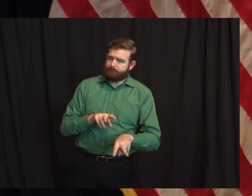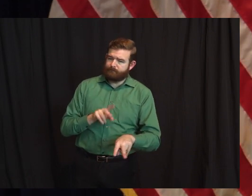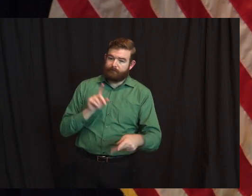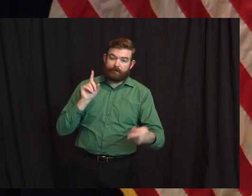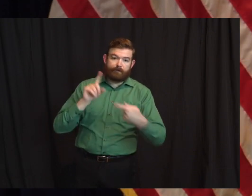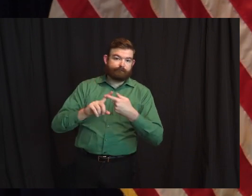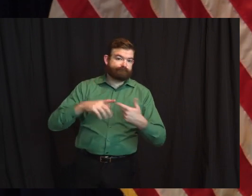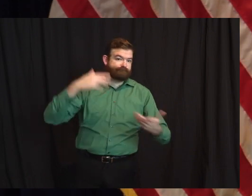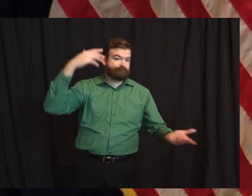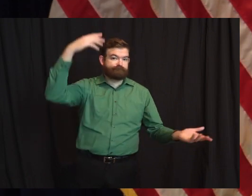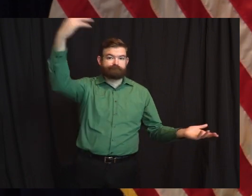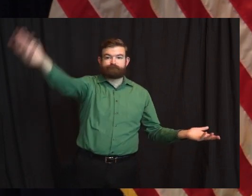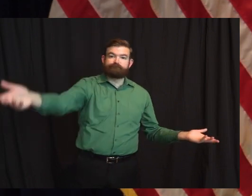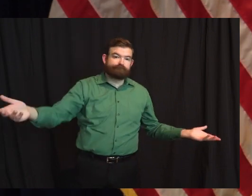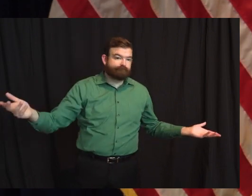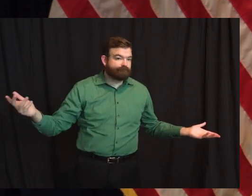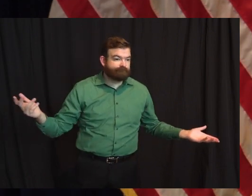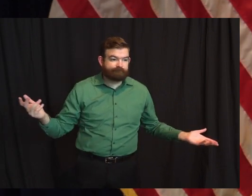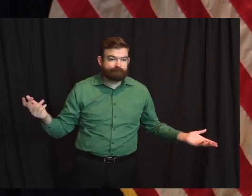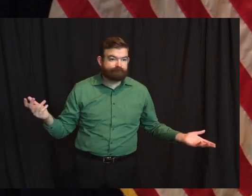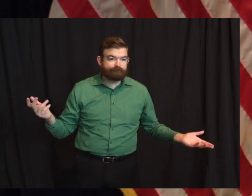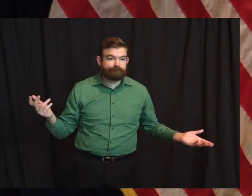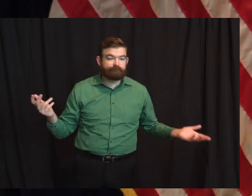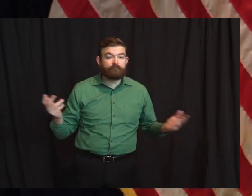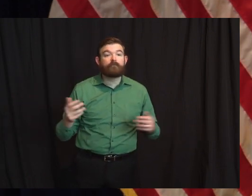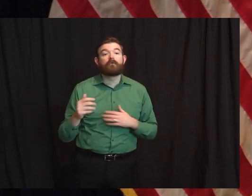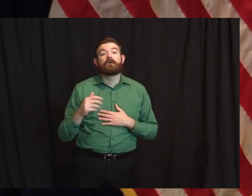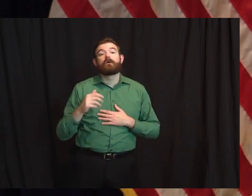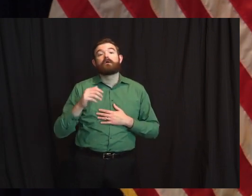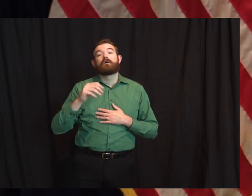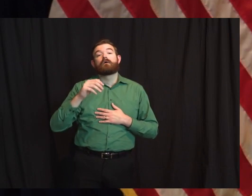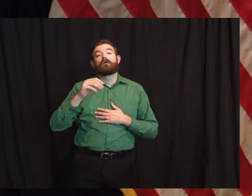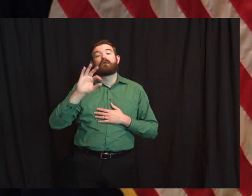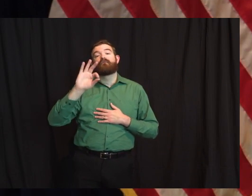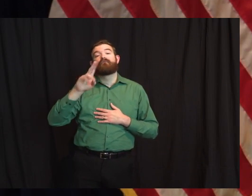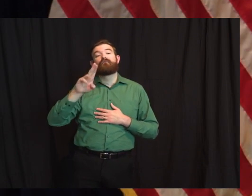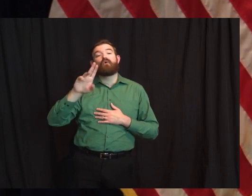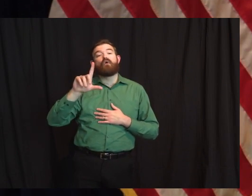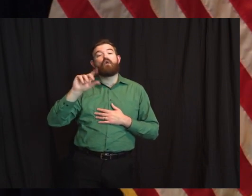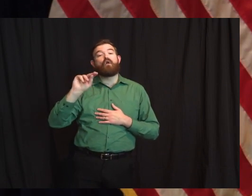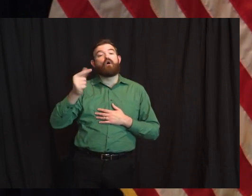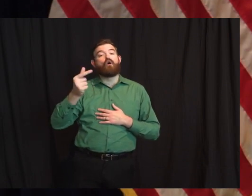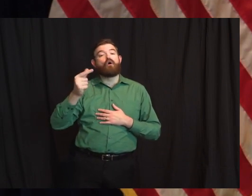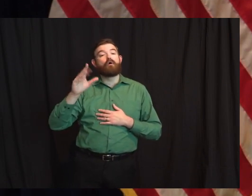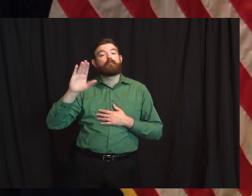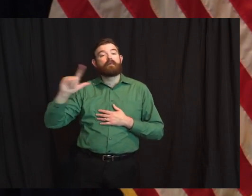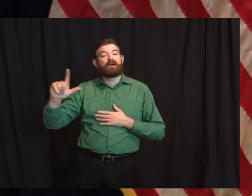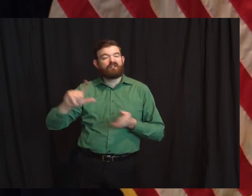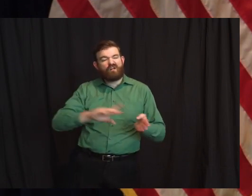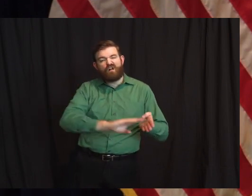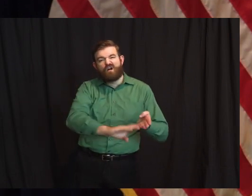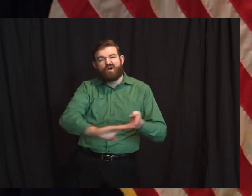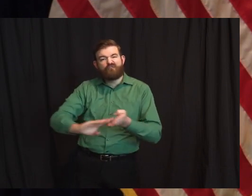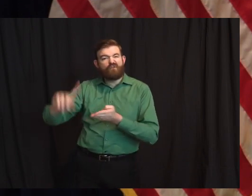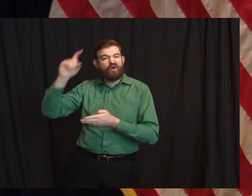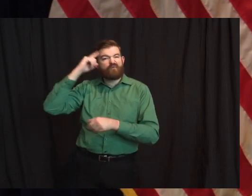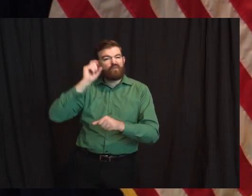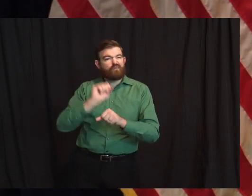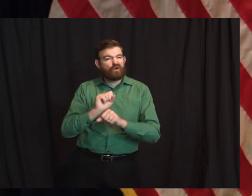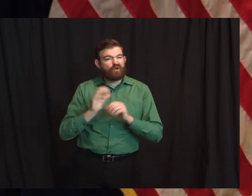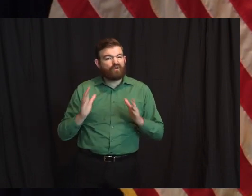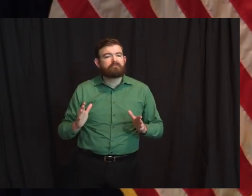say, conceptually on the furlough bill. We have been conceptually open to the notion. Devil's in the details, and